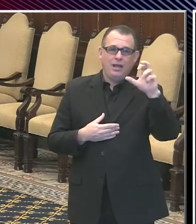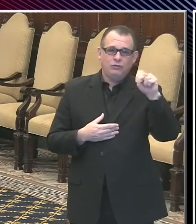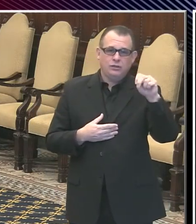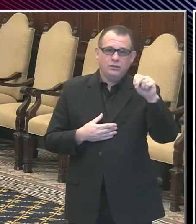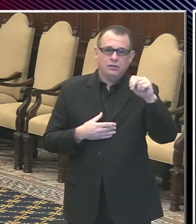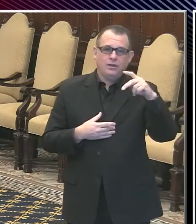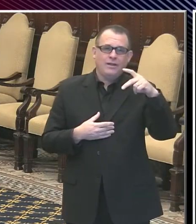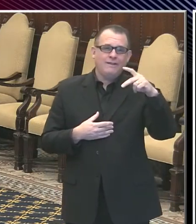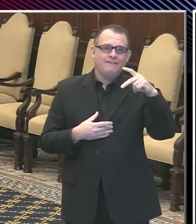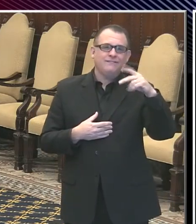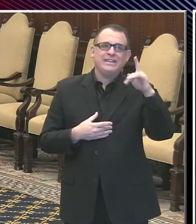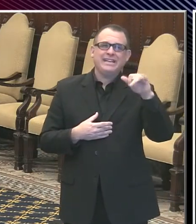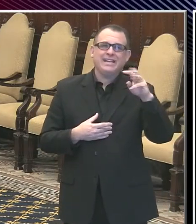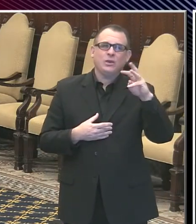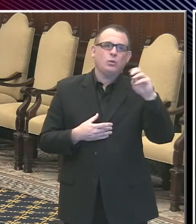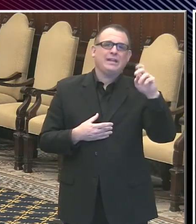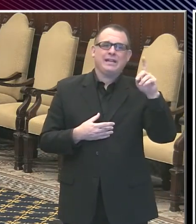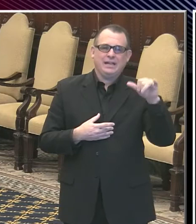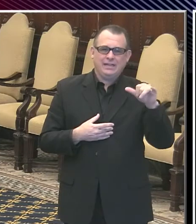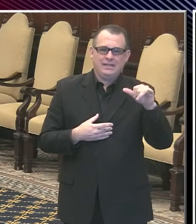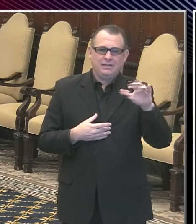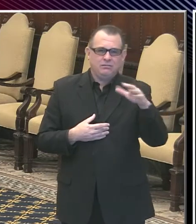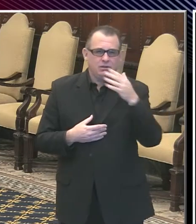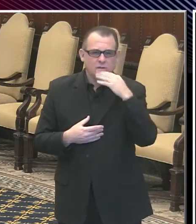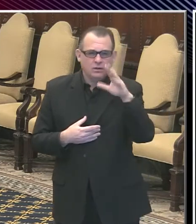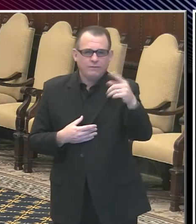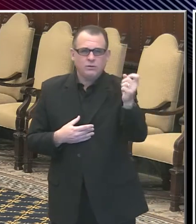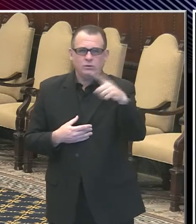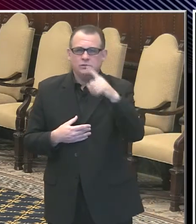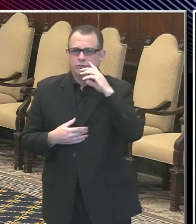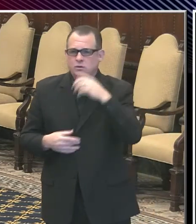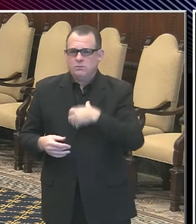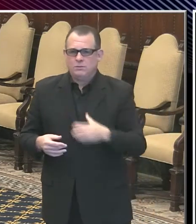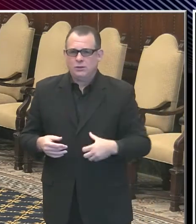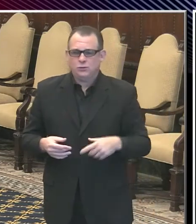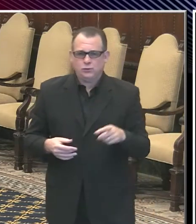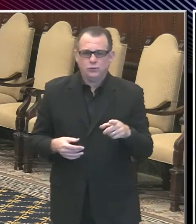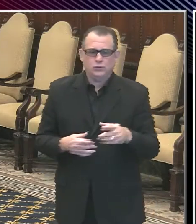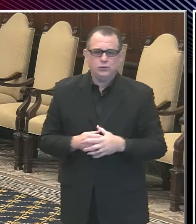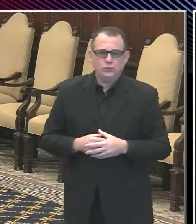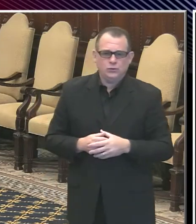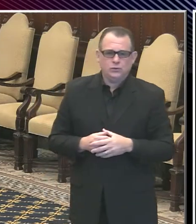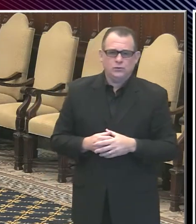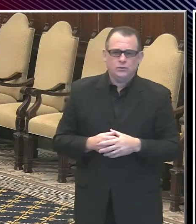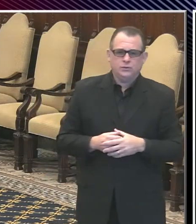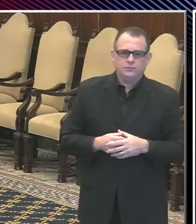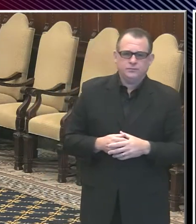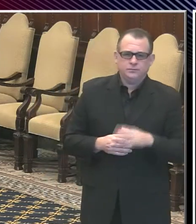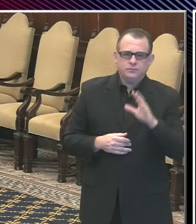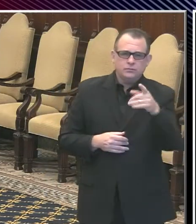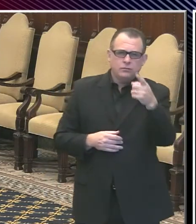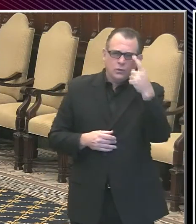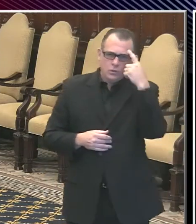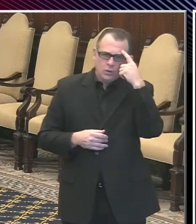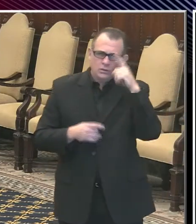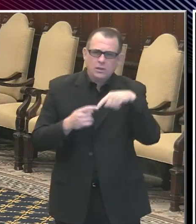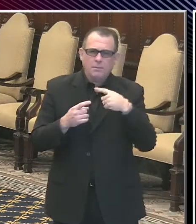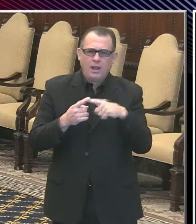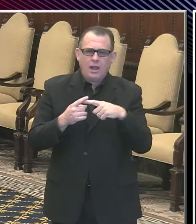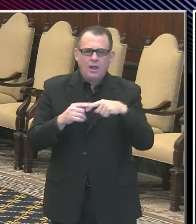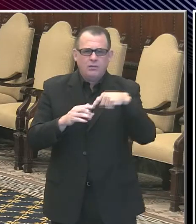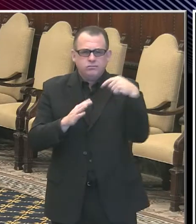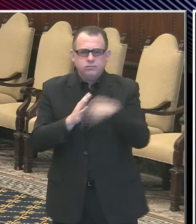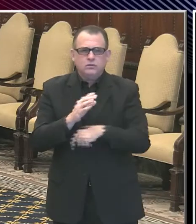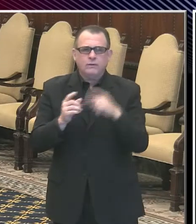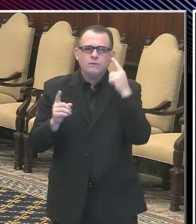you. Question for the mayor. Have you given any further thought to making it easier for restaurants to have